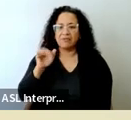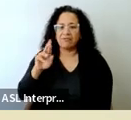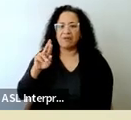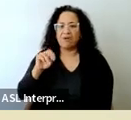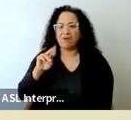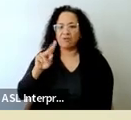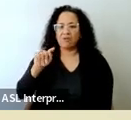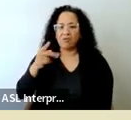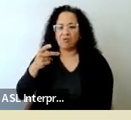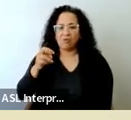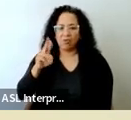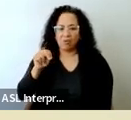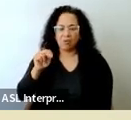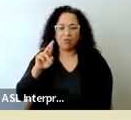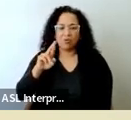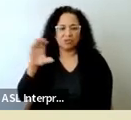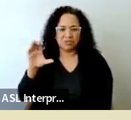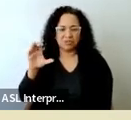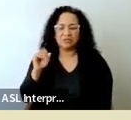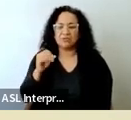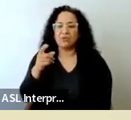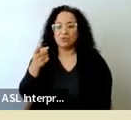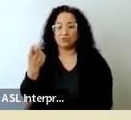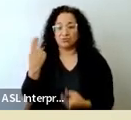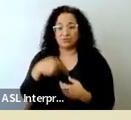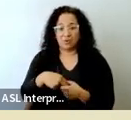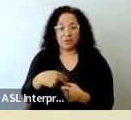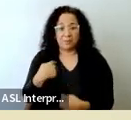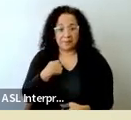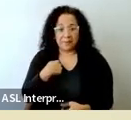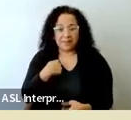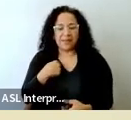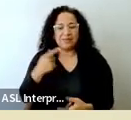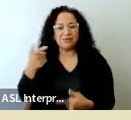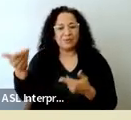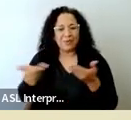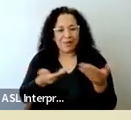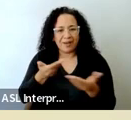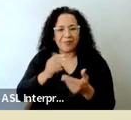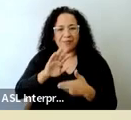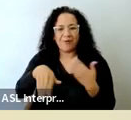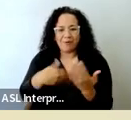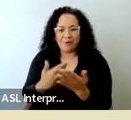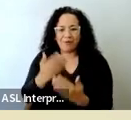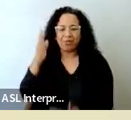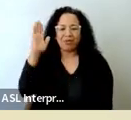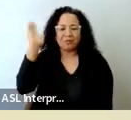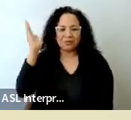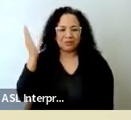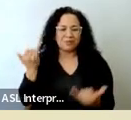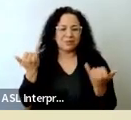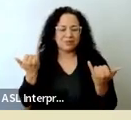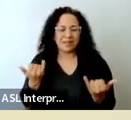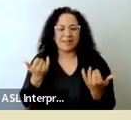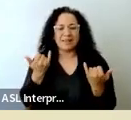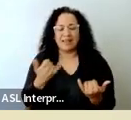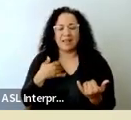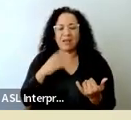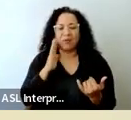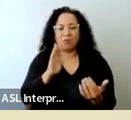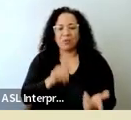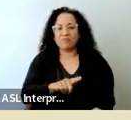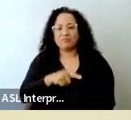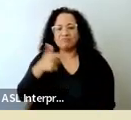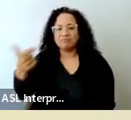Northern Regional Center. So join me in welcoming all of our presenters today, and I will turn it over